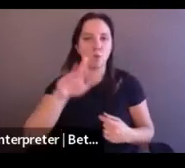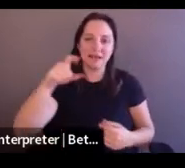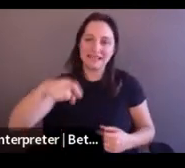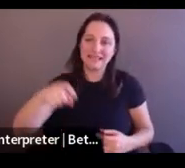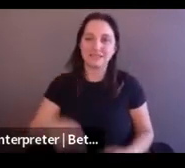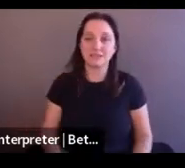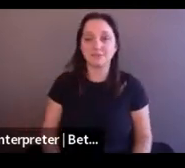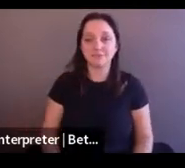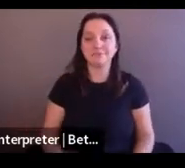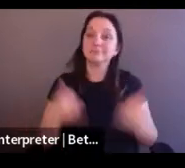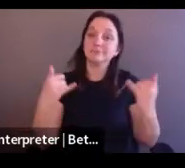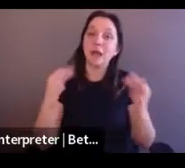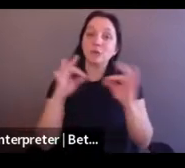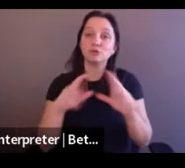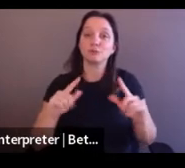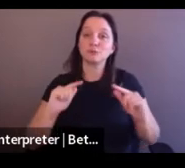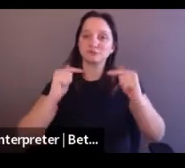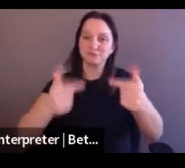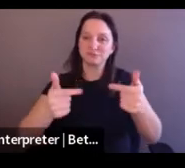needs.